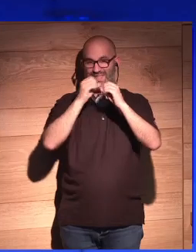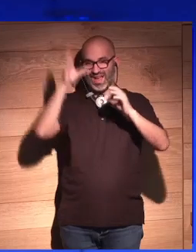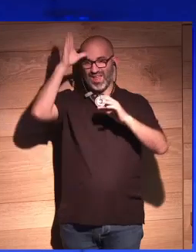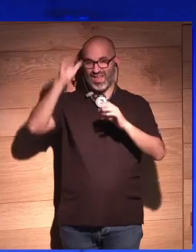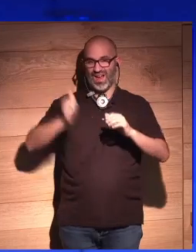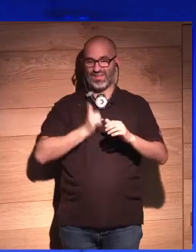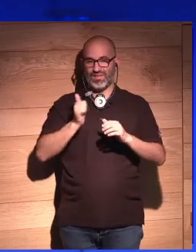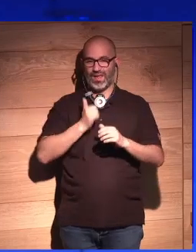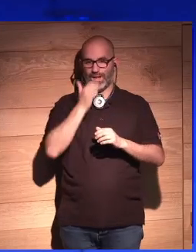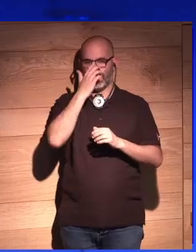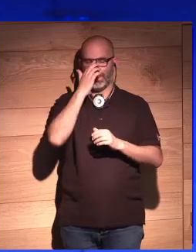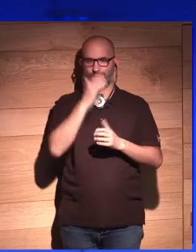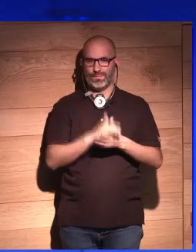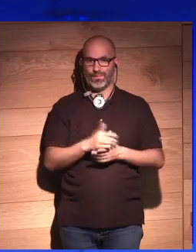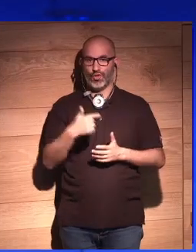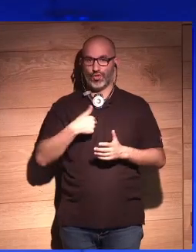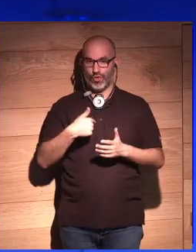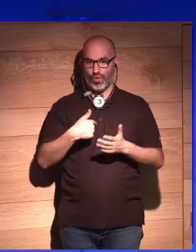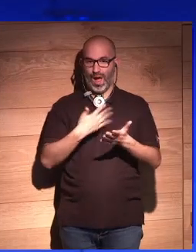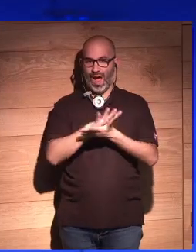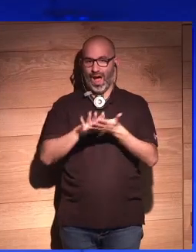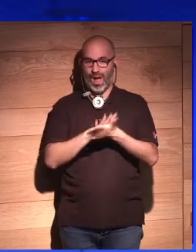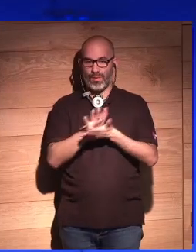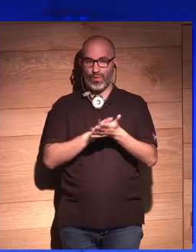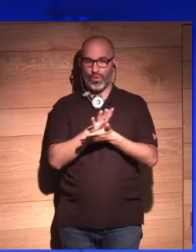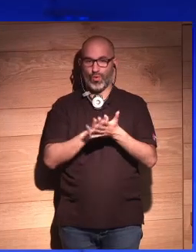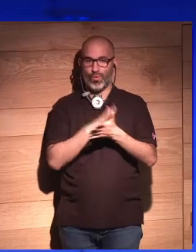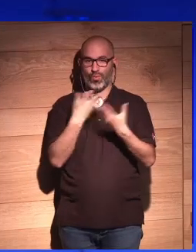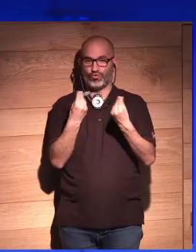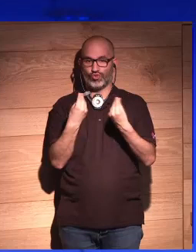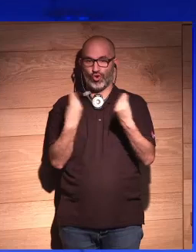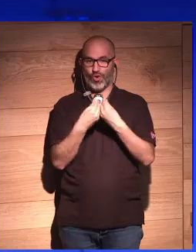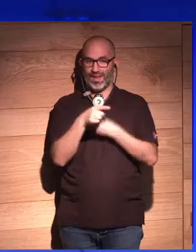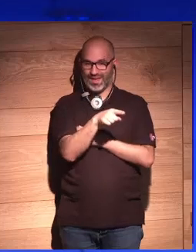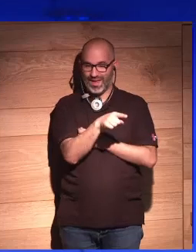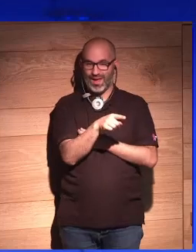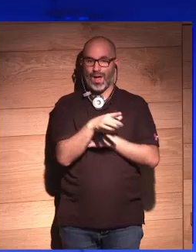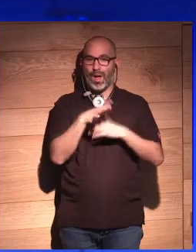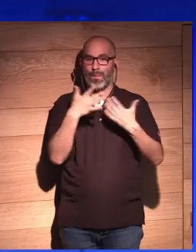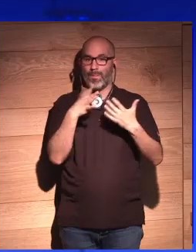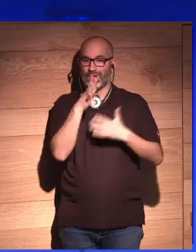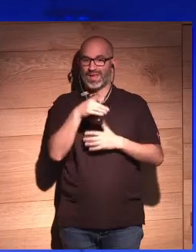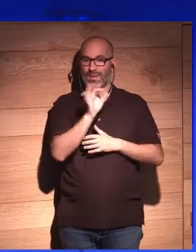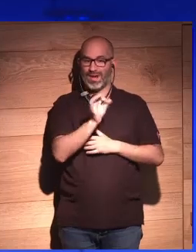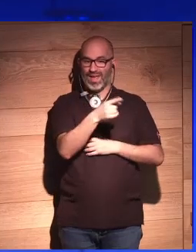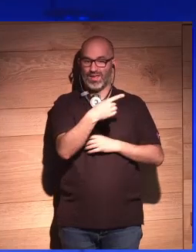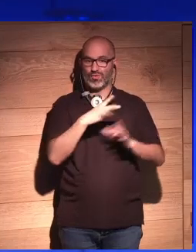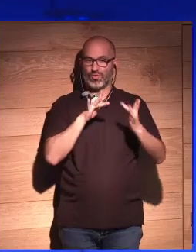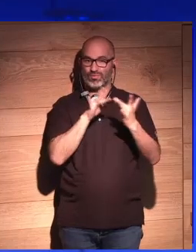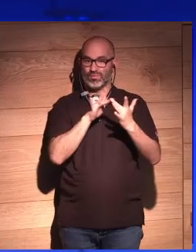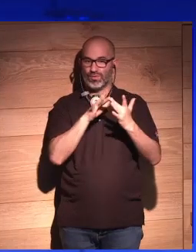Leap a lot with, because I actually think that one of the more powerful things about her is that she doesn't communicate with you through language.